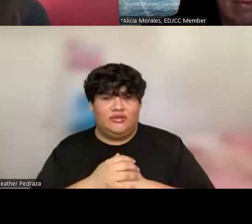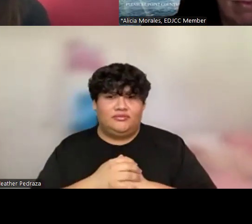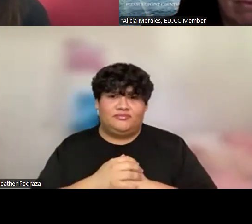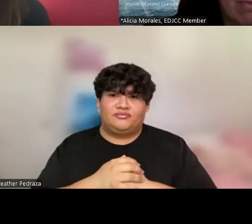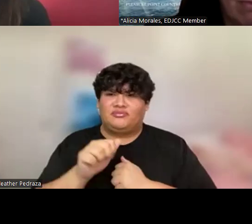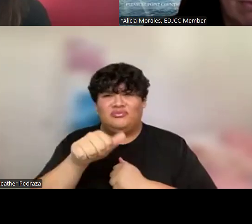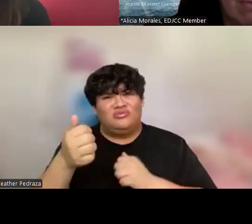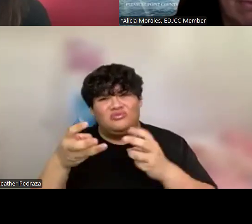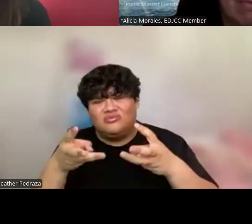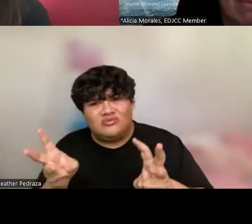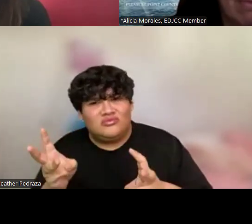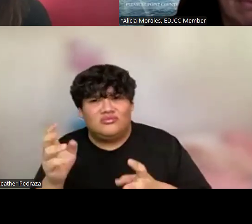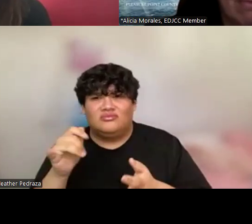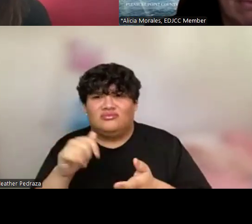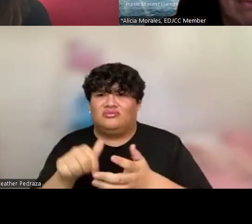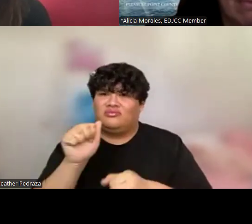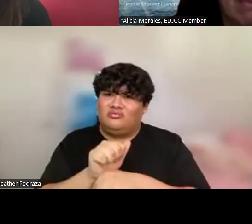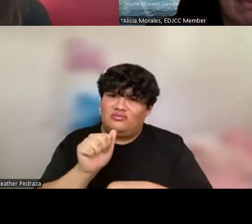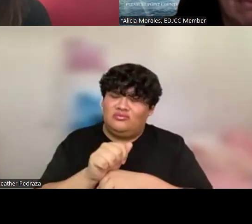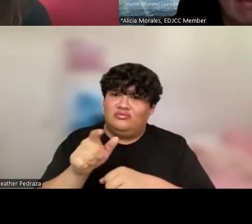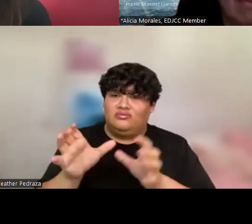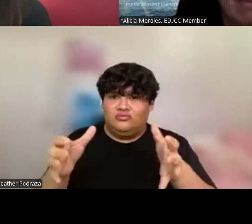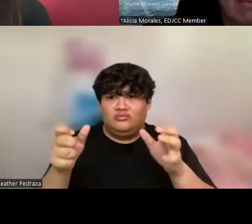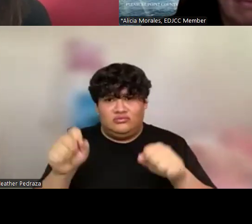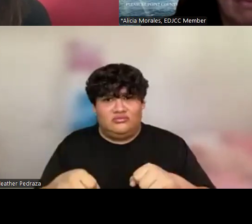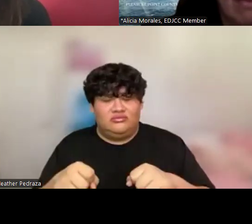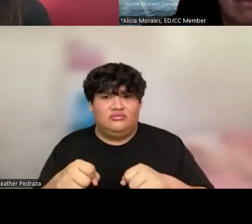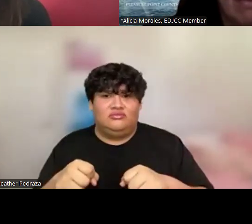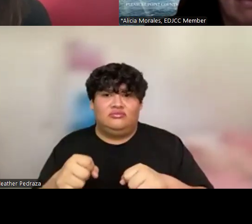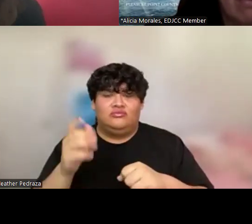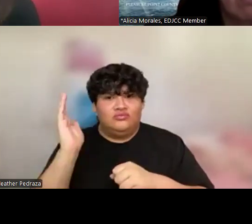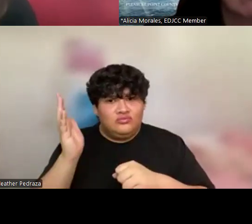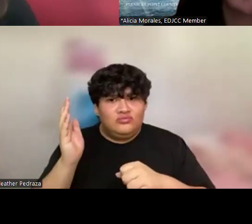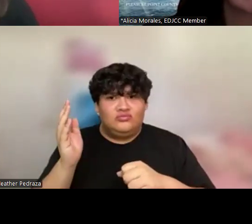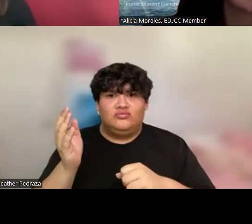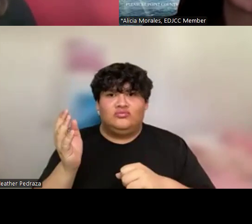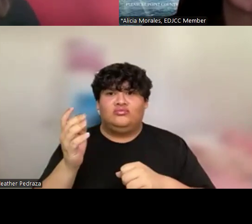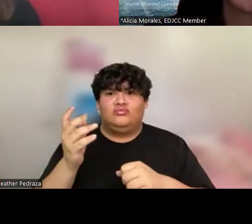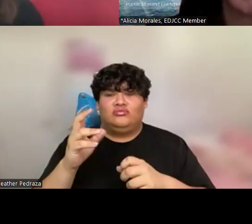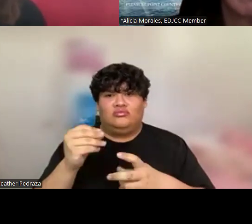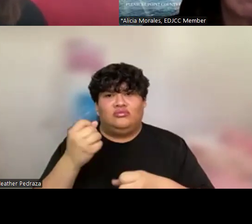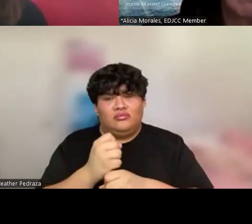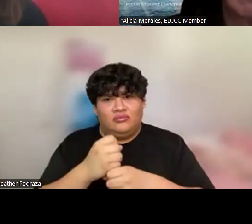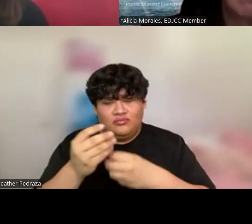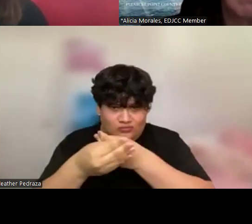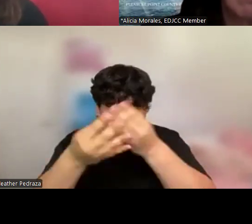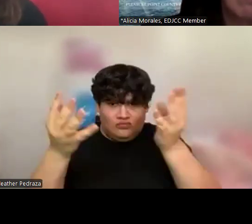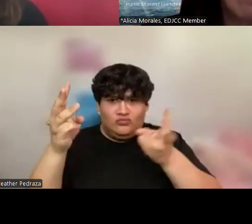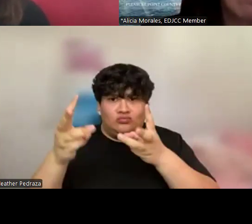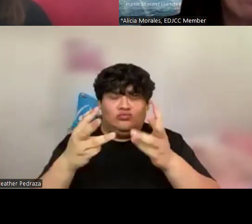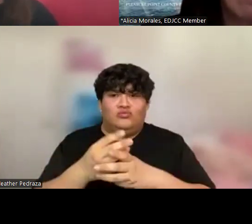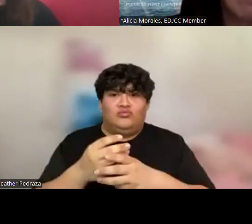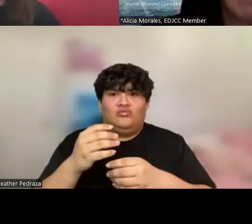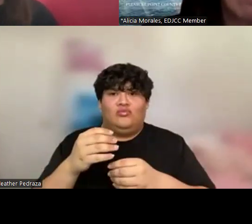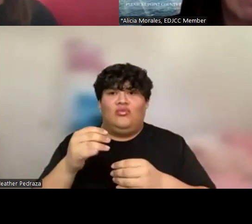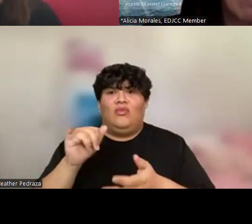another way that the work of this council can be promoted and made public is,